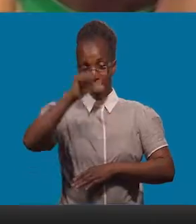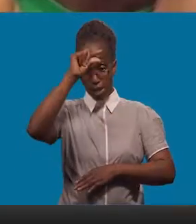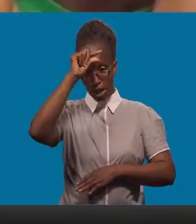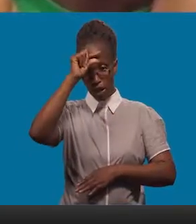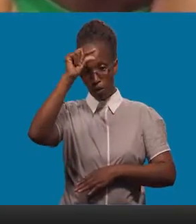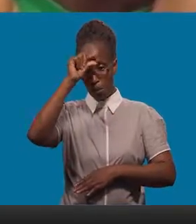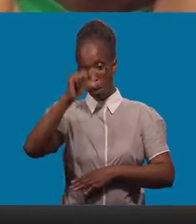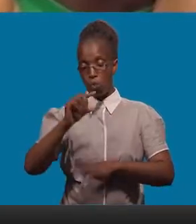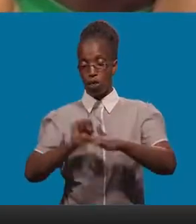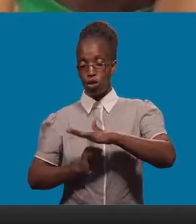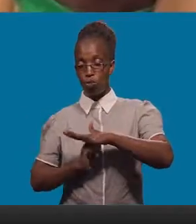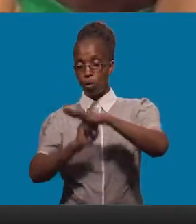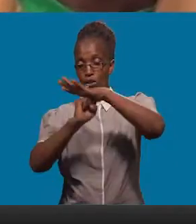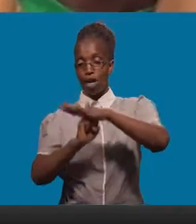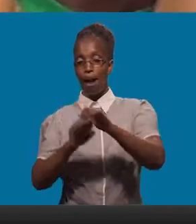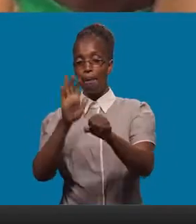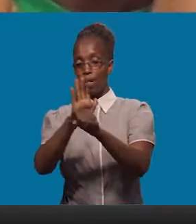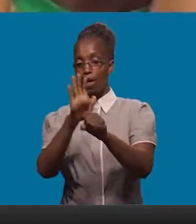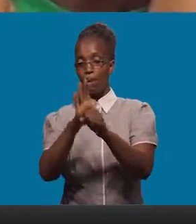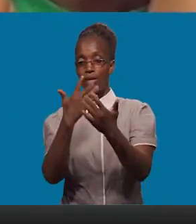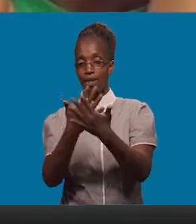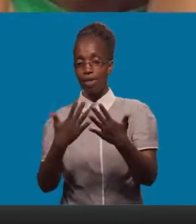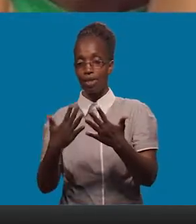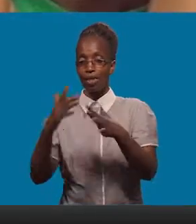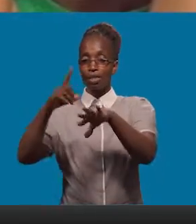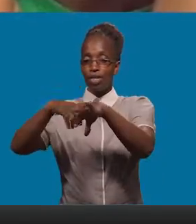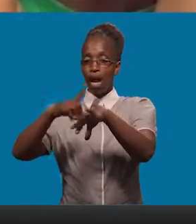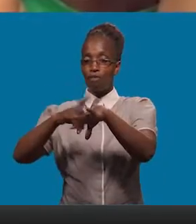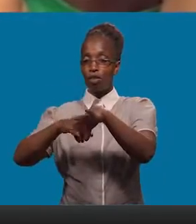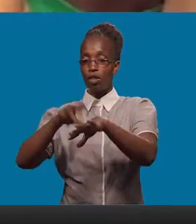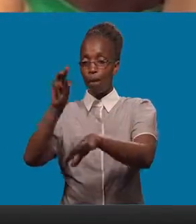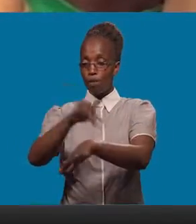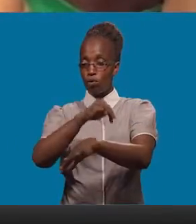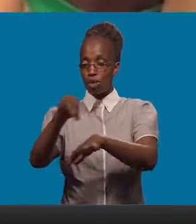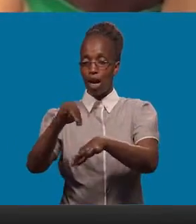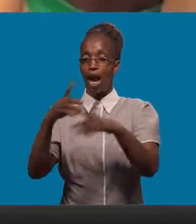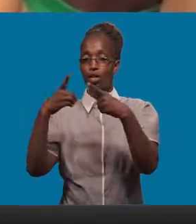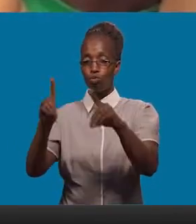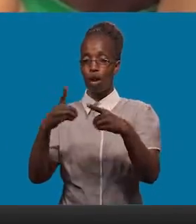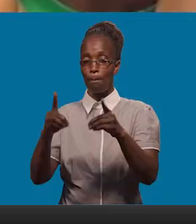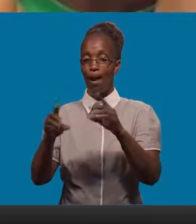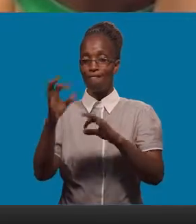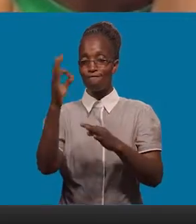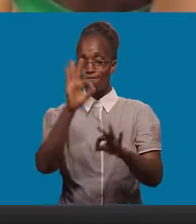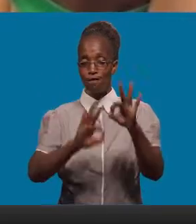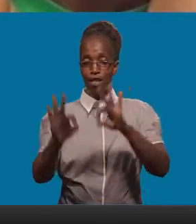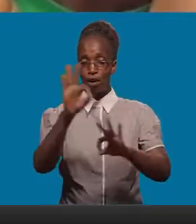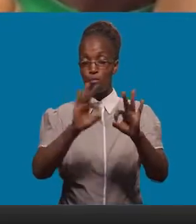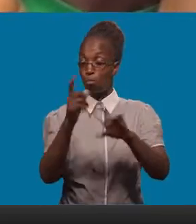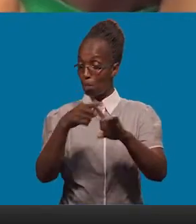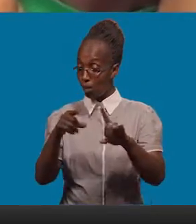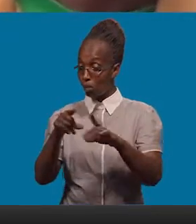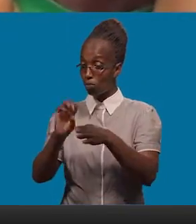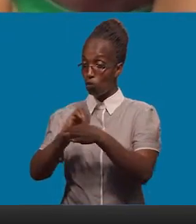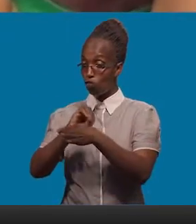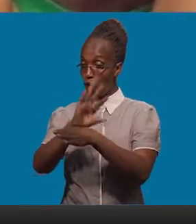items during the music and drama festivals, but because of COVID those co-curricular